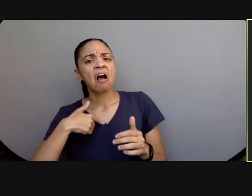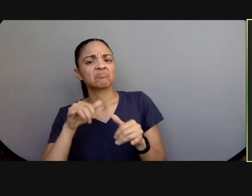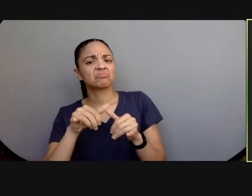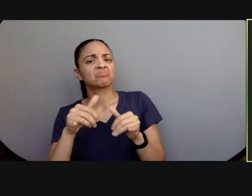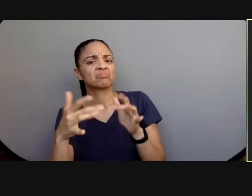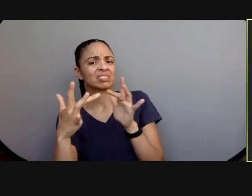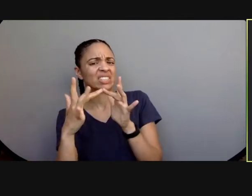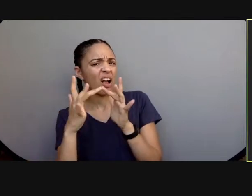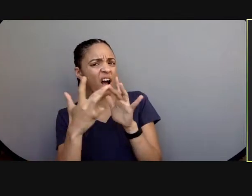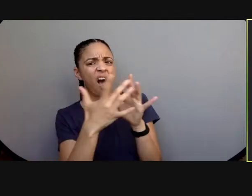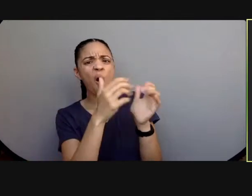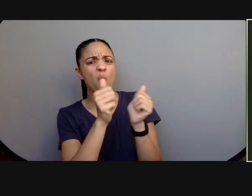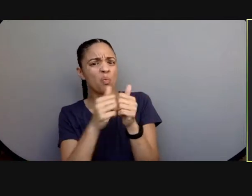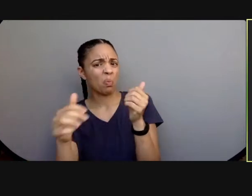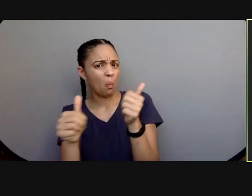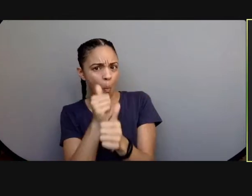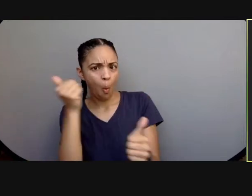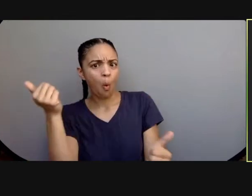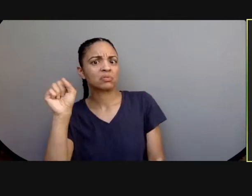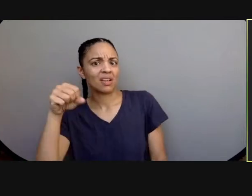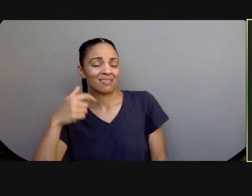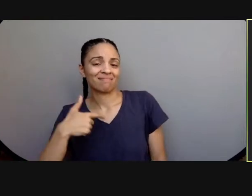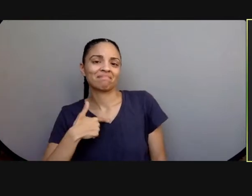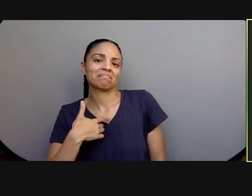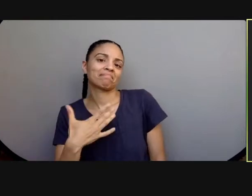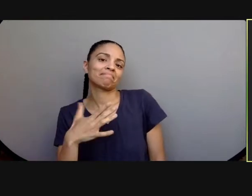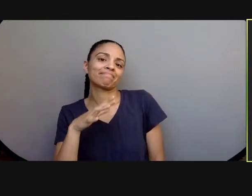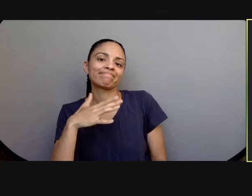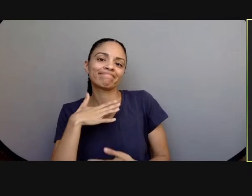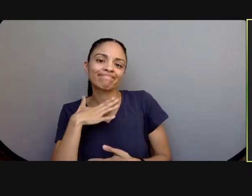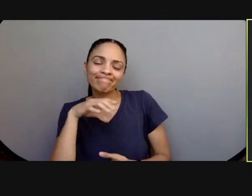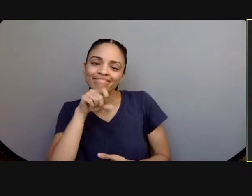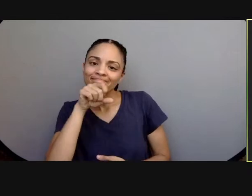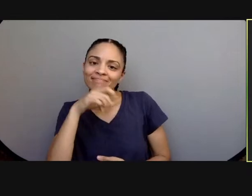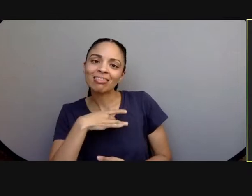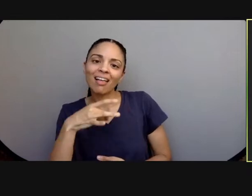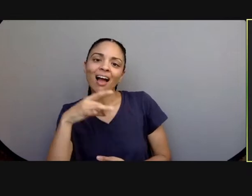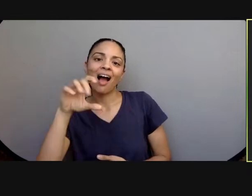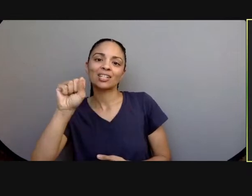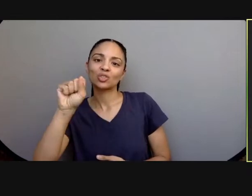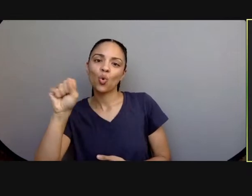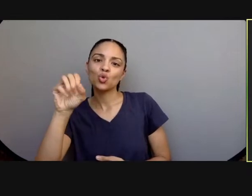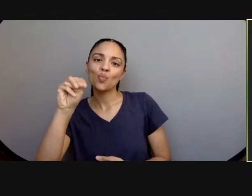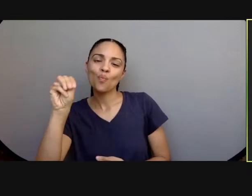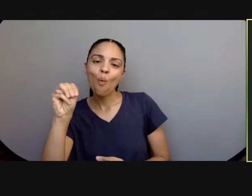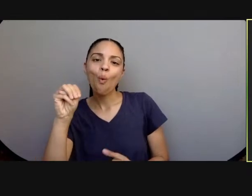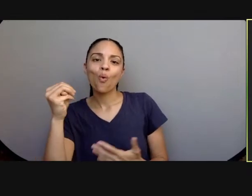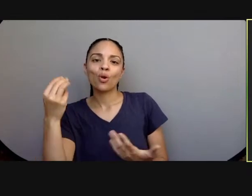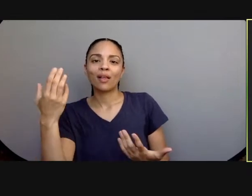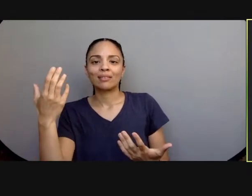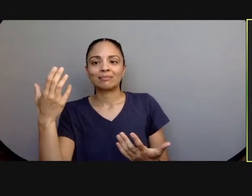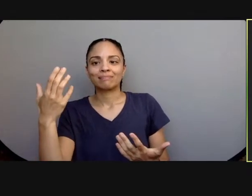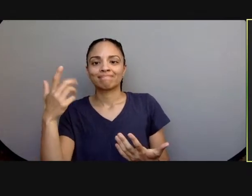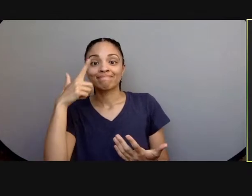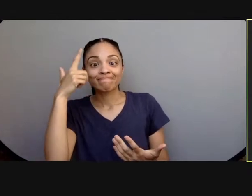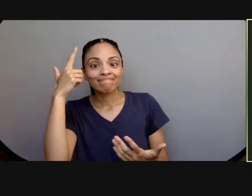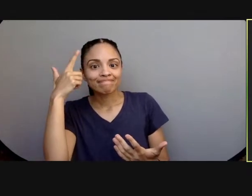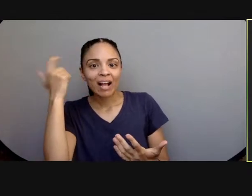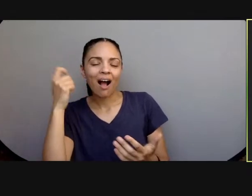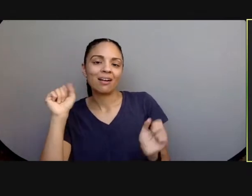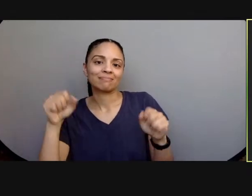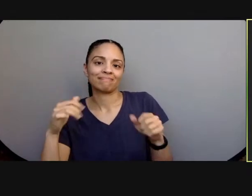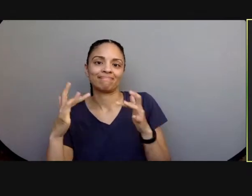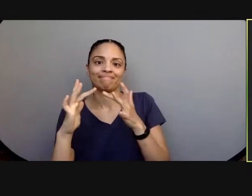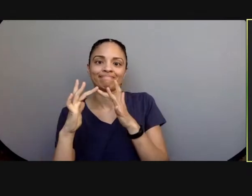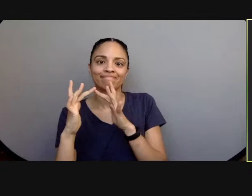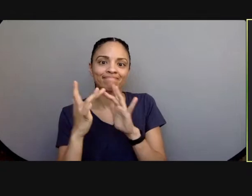We are able to say, "Hey, I was just thinking about you real quick," or "I'm still rooting for you from afar, wherever we are." And versus, back in the